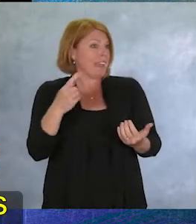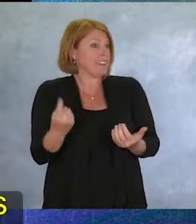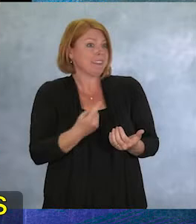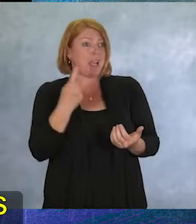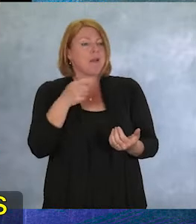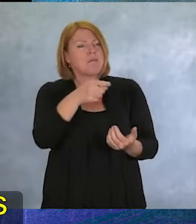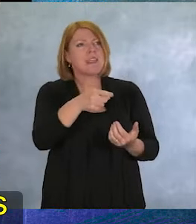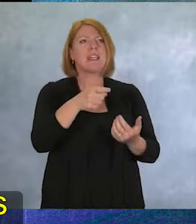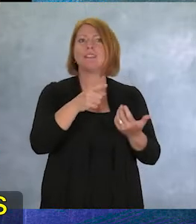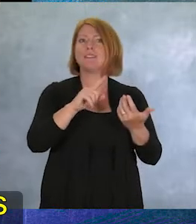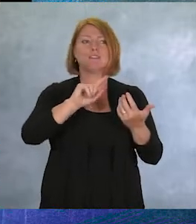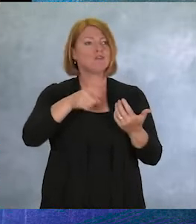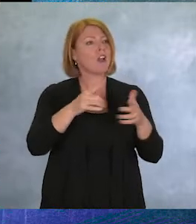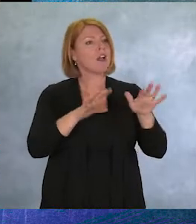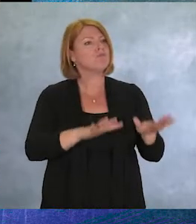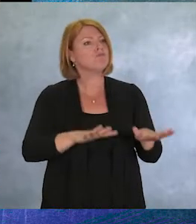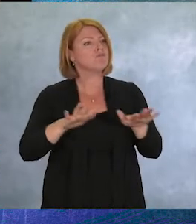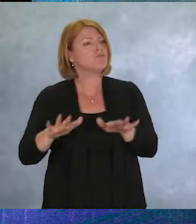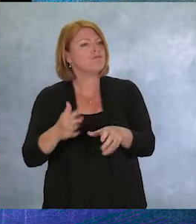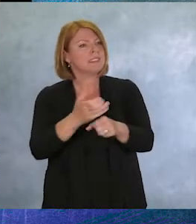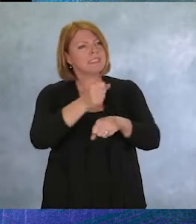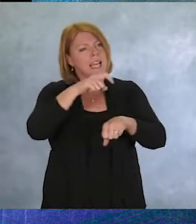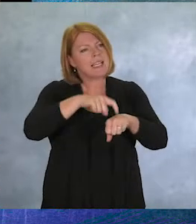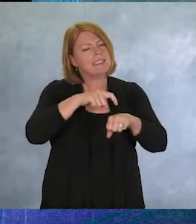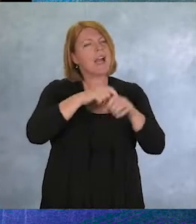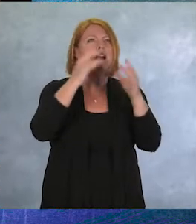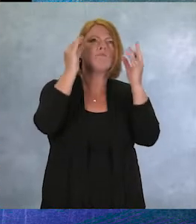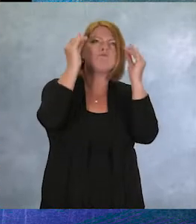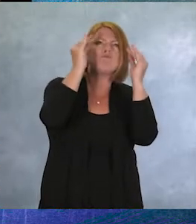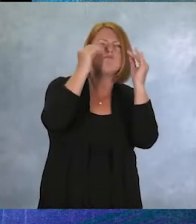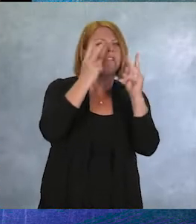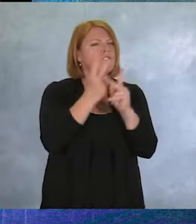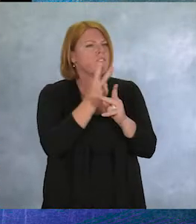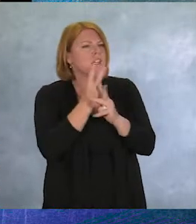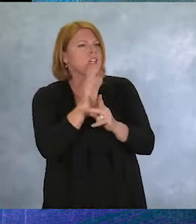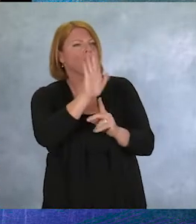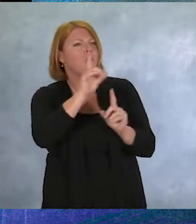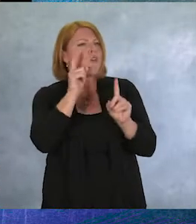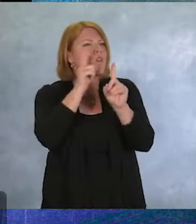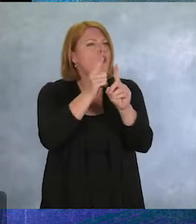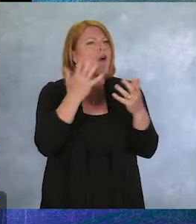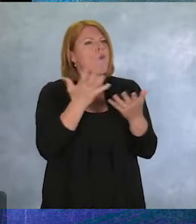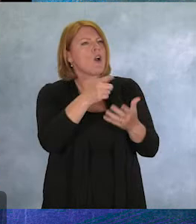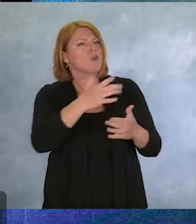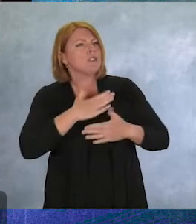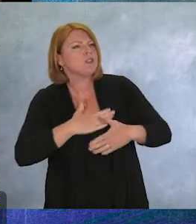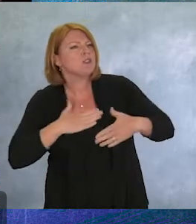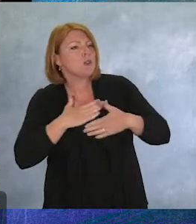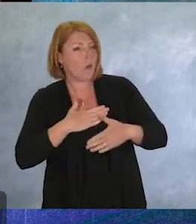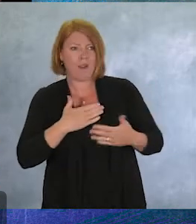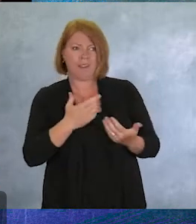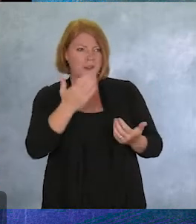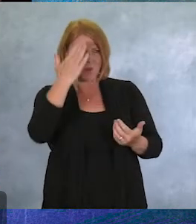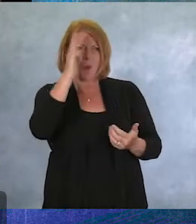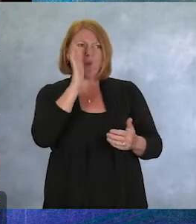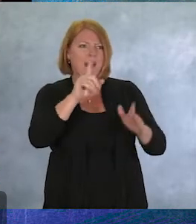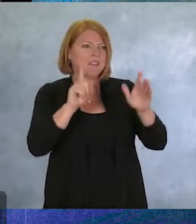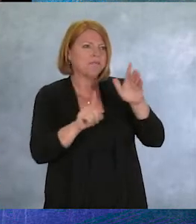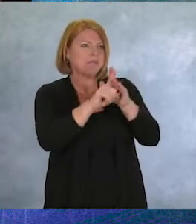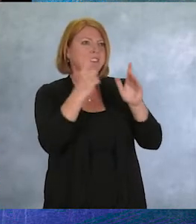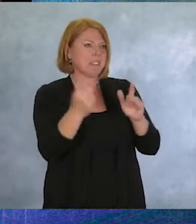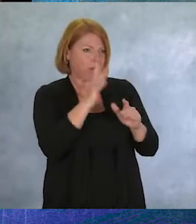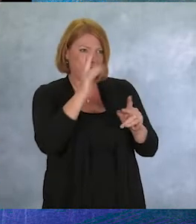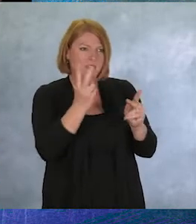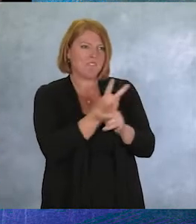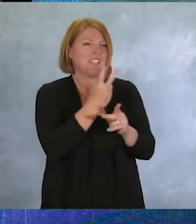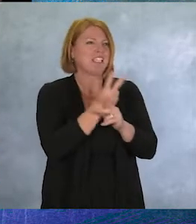those things where you have to, just take your time and kind of figure out what it is you love and what you want to do. And I'm sure the right thing will come to you and